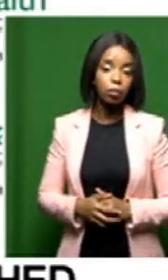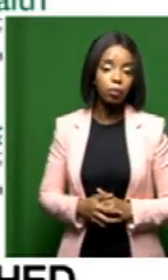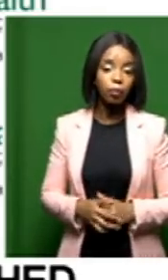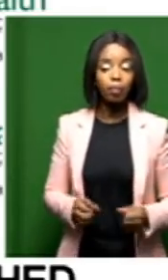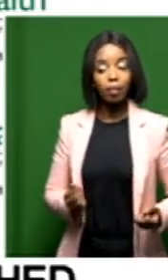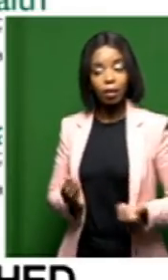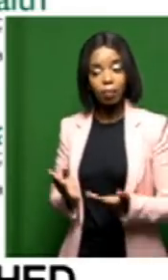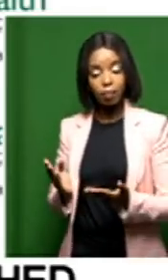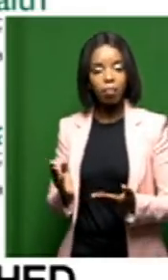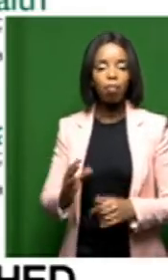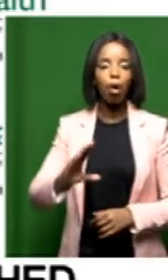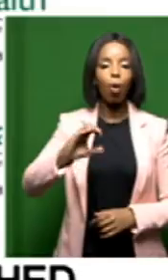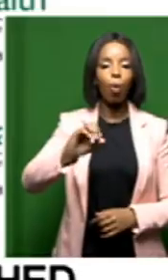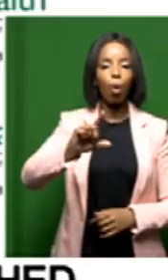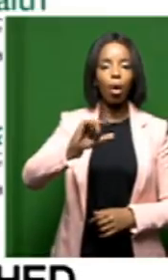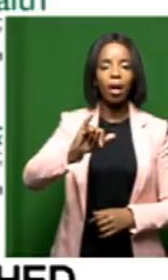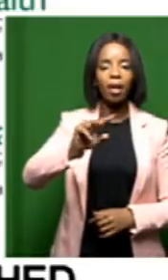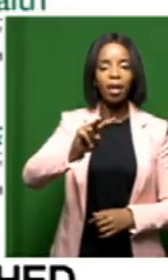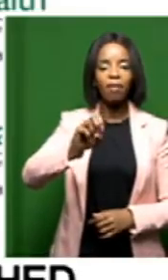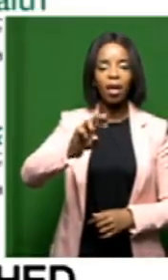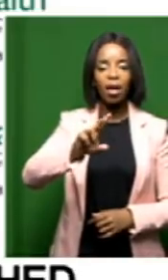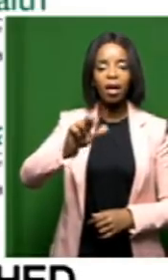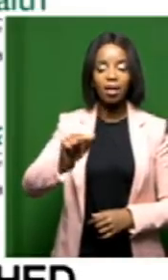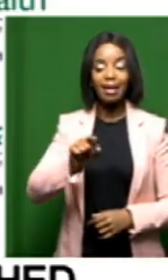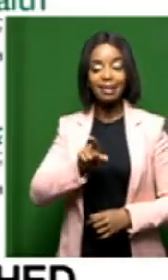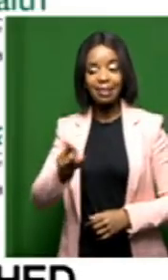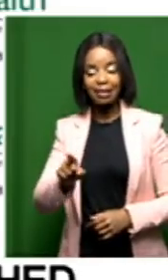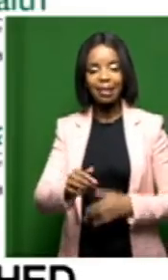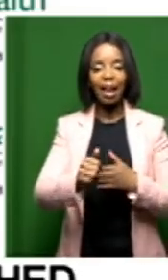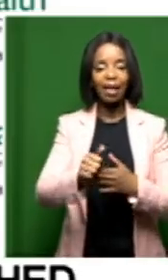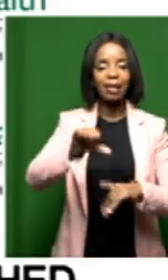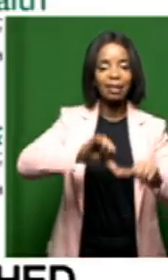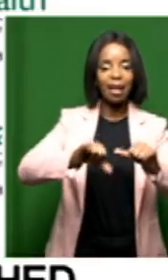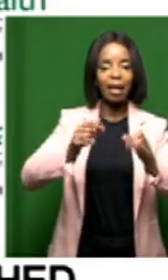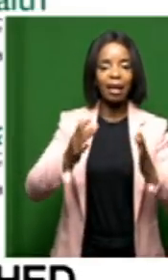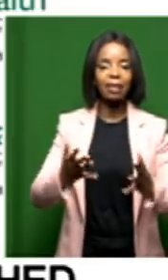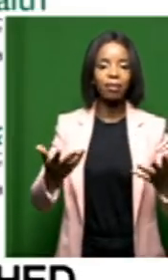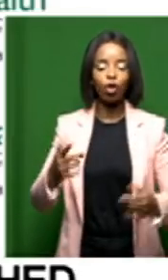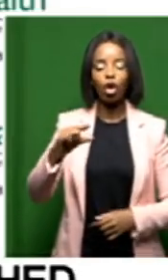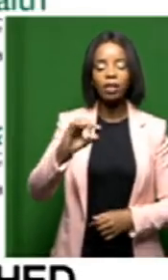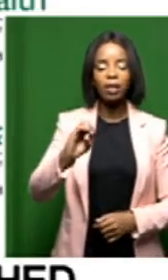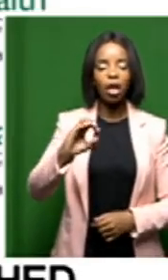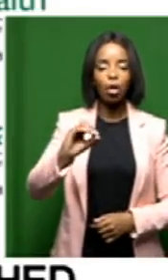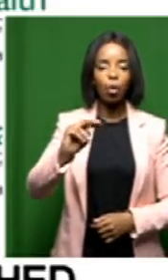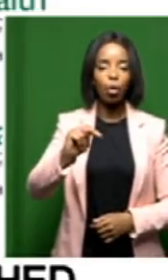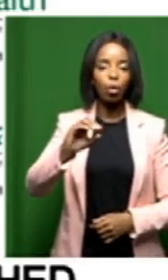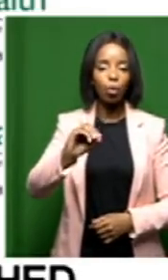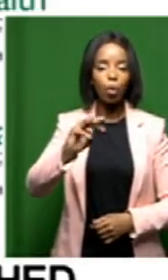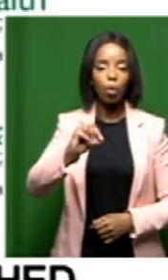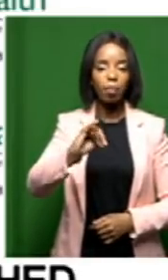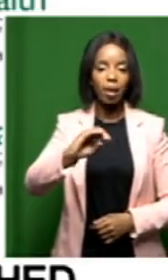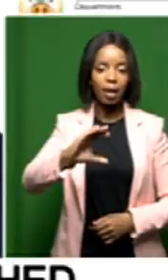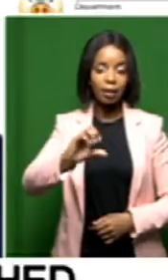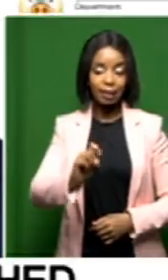Tullio Oliveira, who's our leading scientist in genomics, is already working with the Institute of Dr.